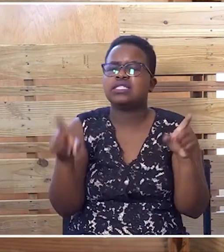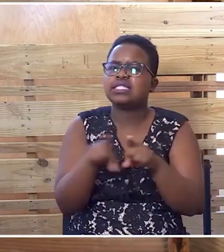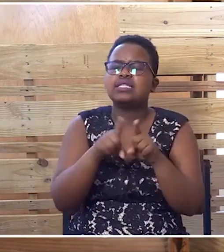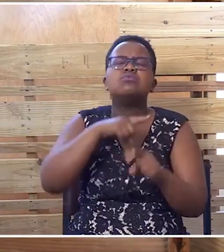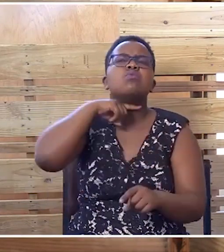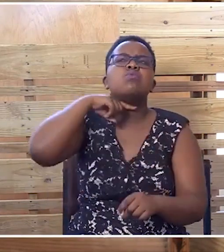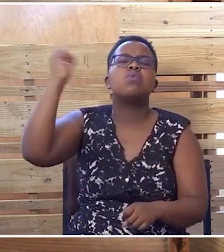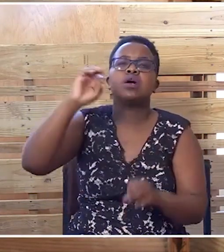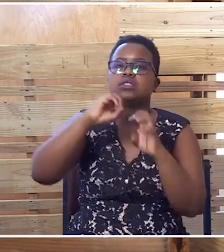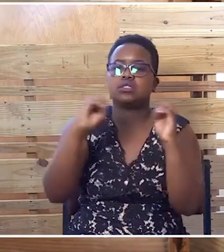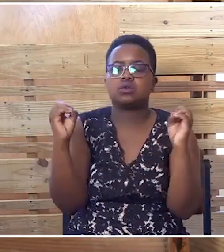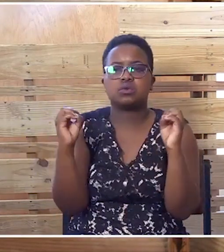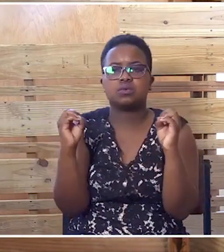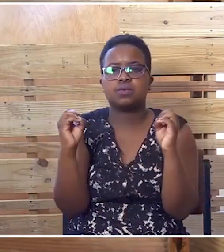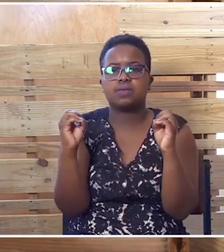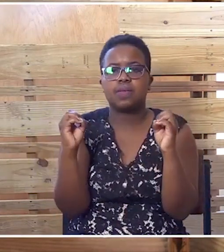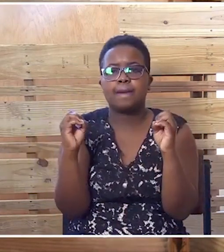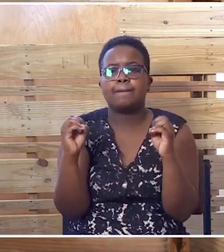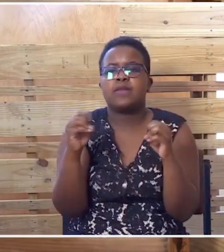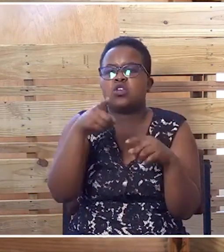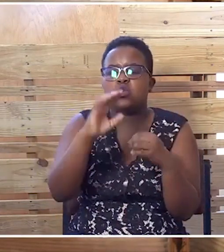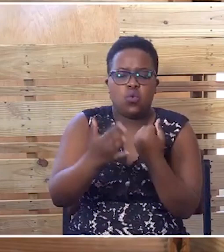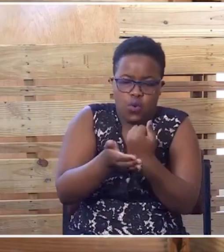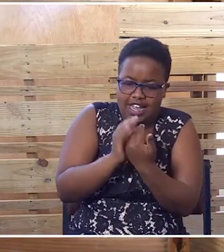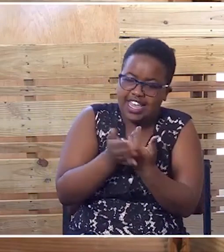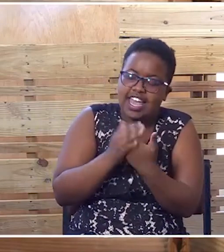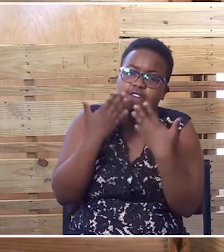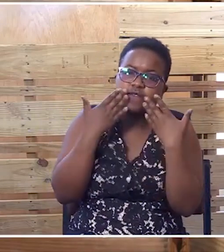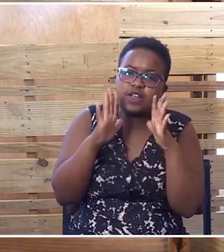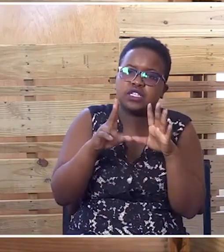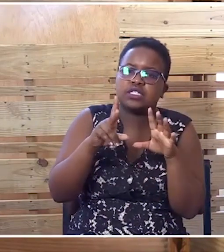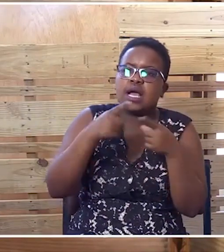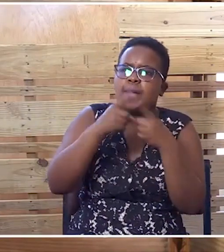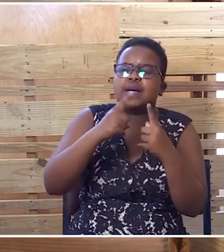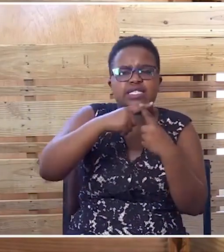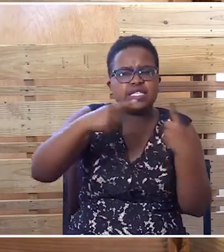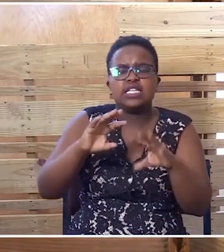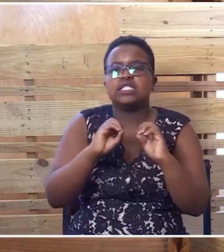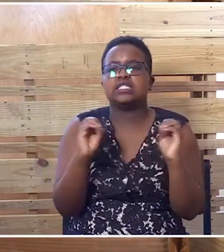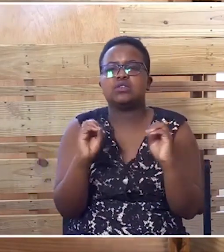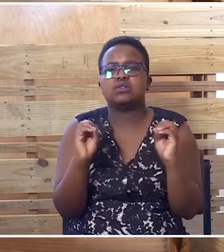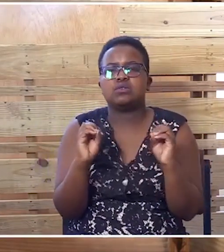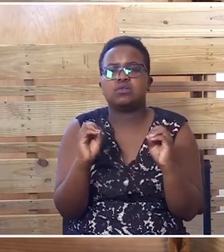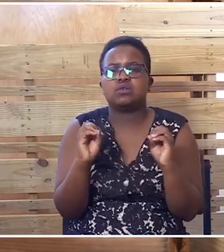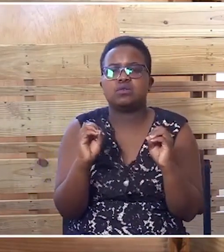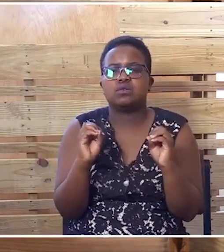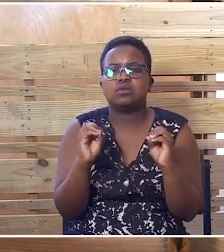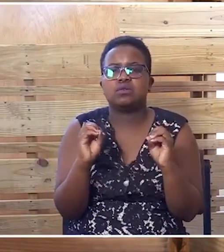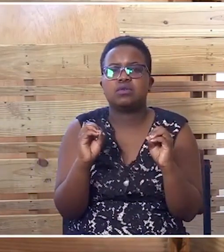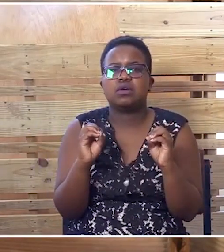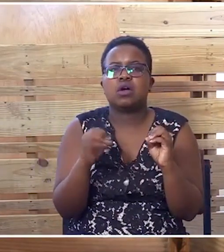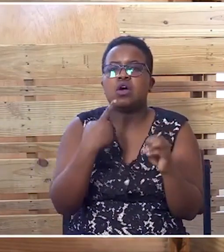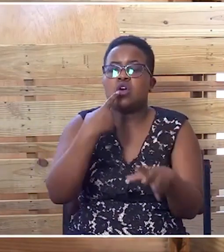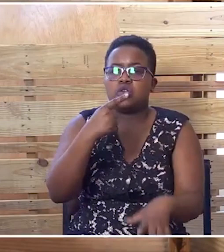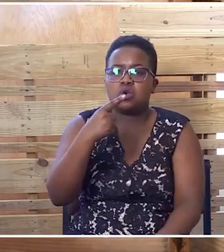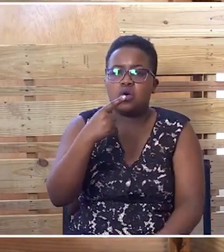we are supposed to love and care, not to kill. And even killing is what makes us live in fear. So God